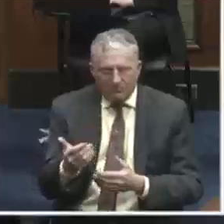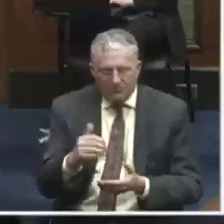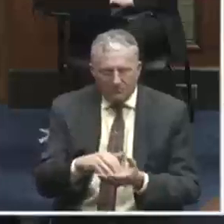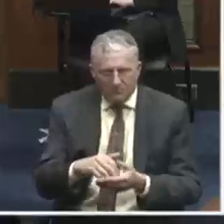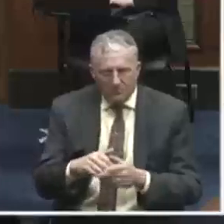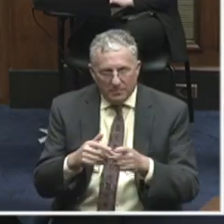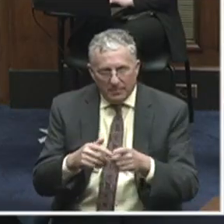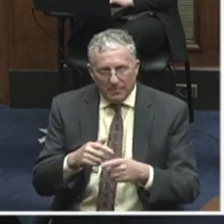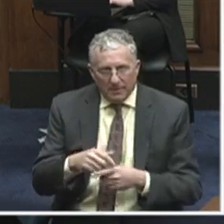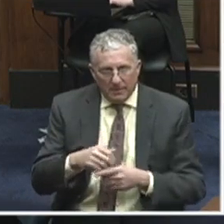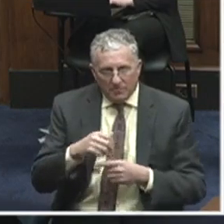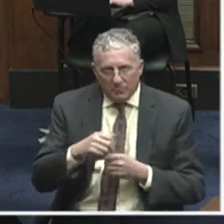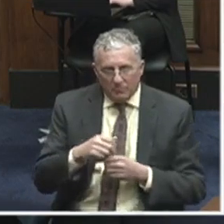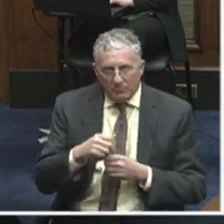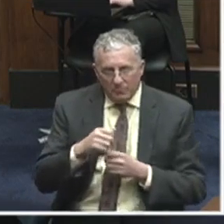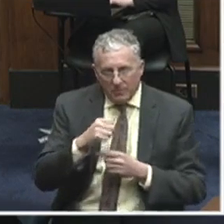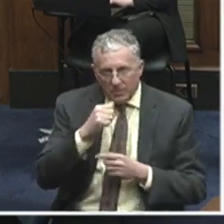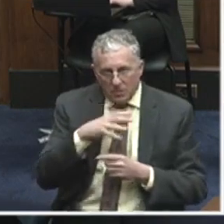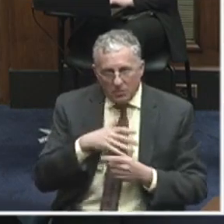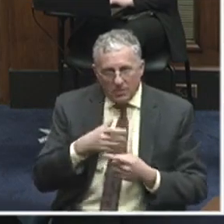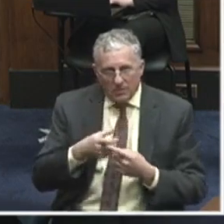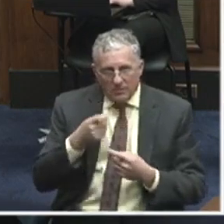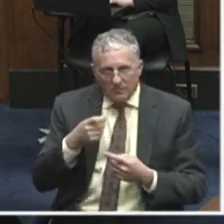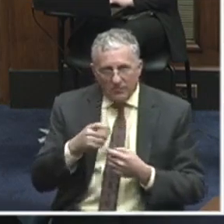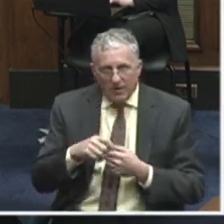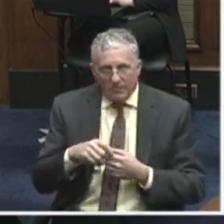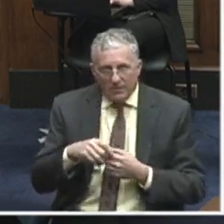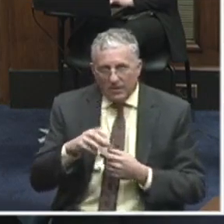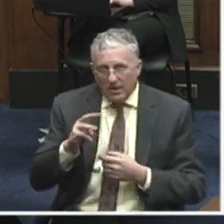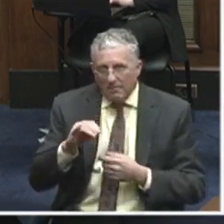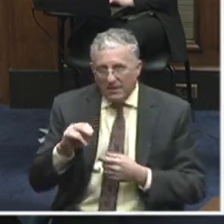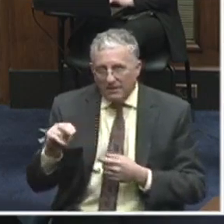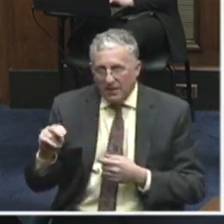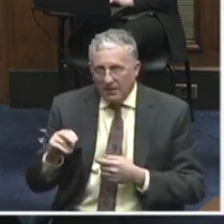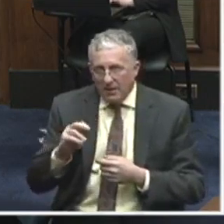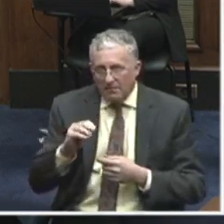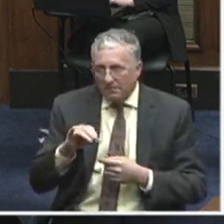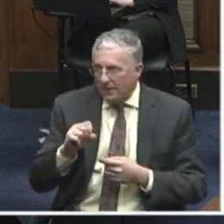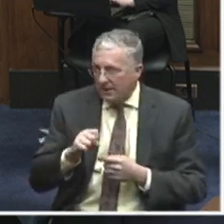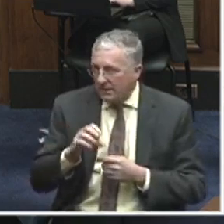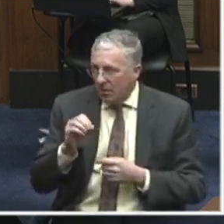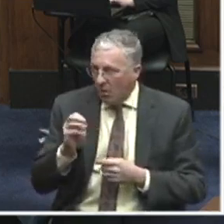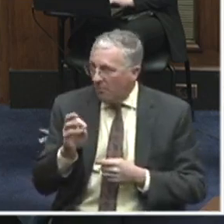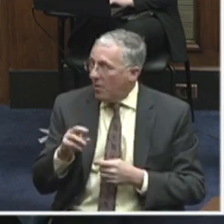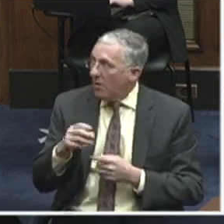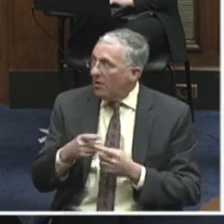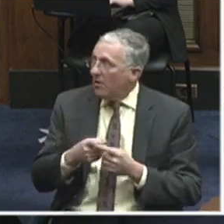The gentlewoman from Minnesota, Ms. Omar, is recognized for 5 minutes.